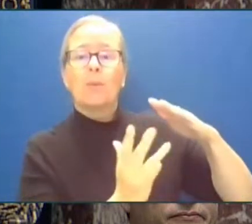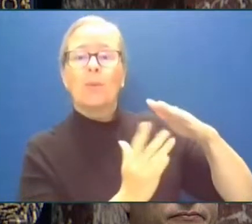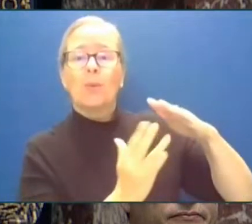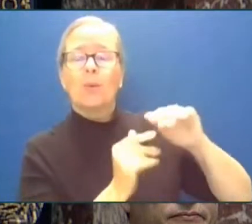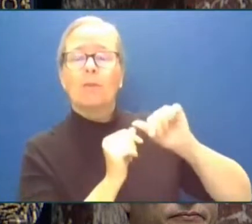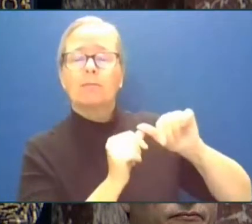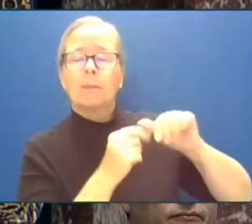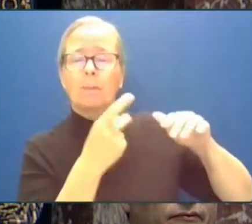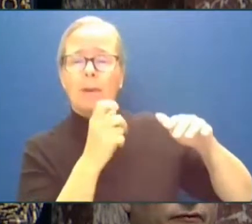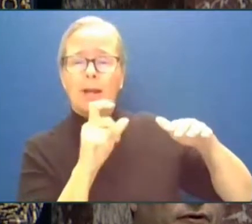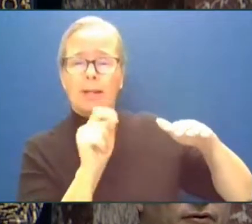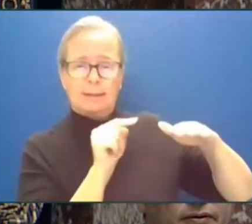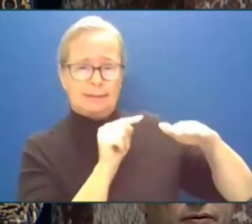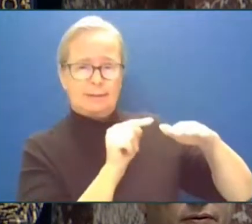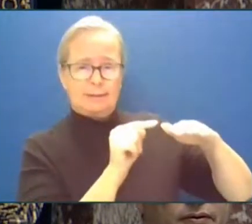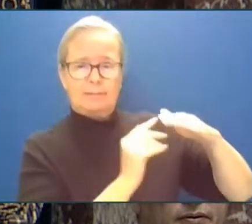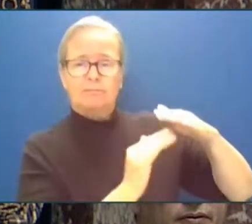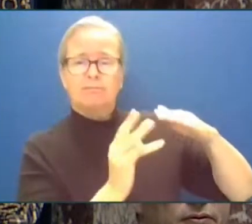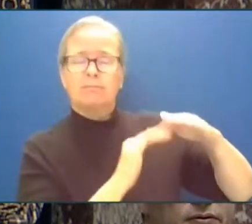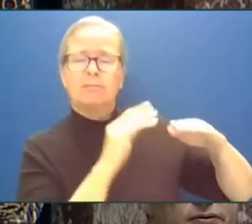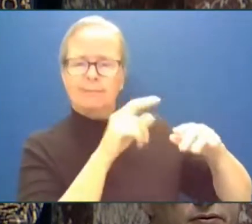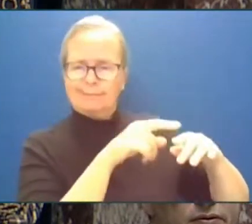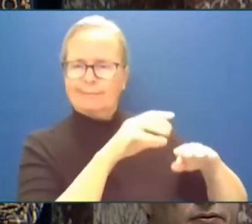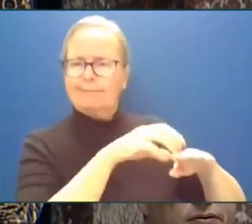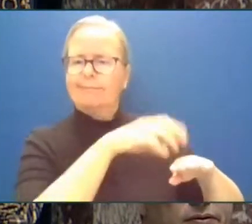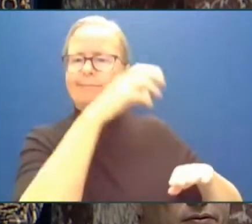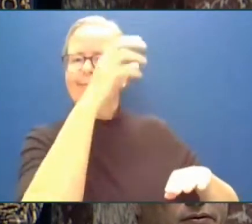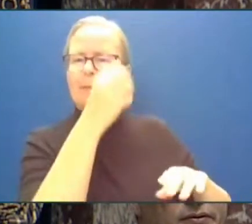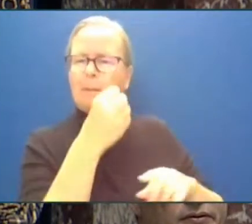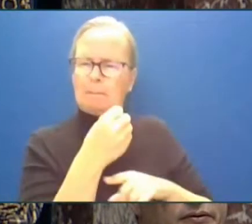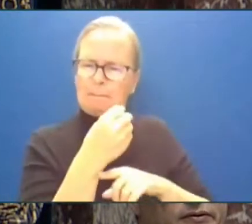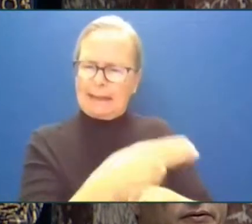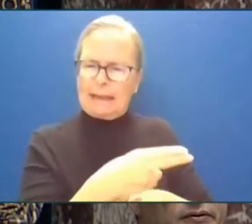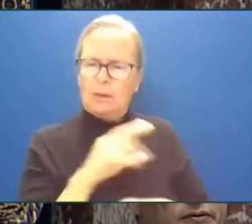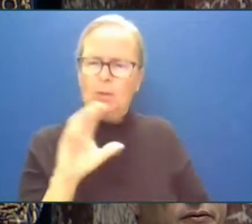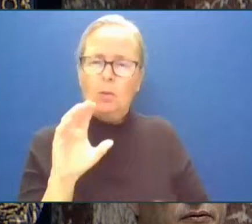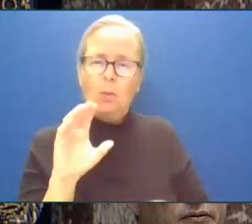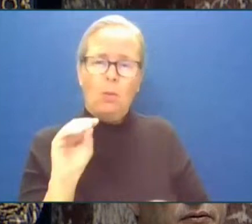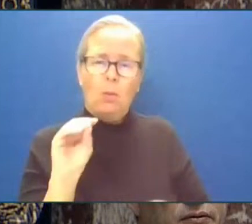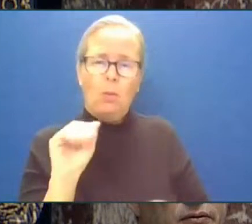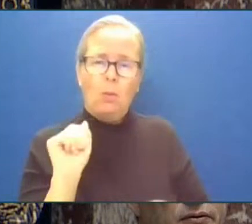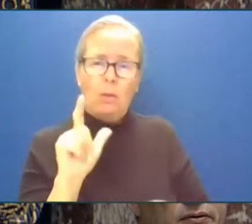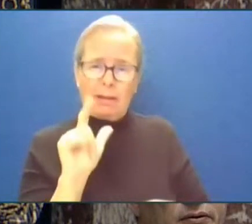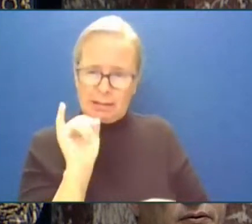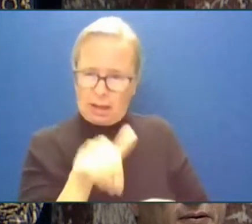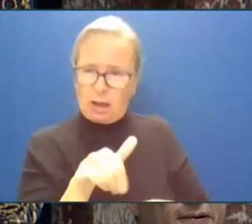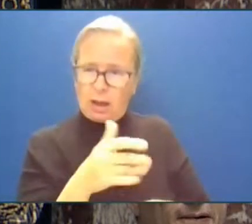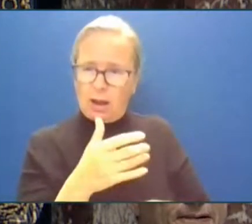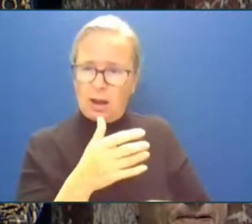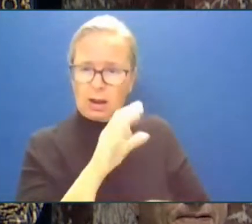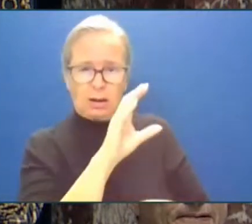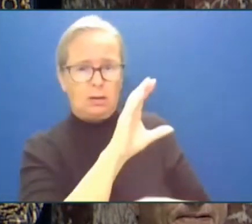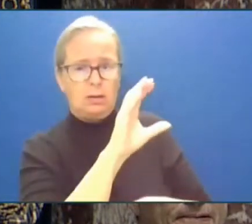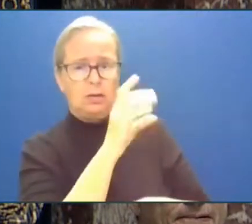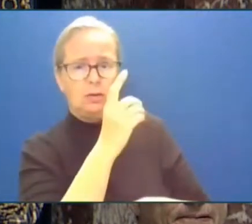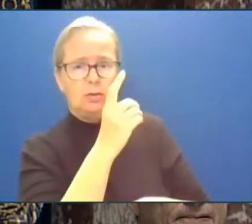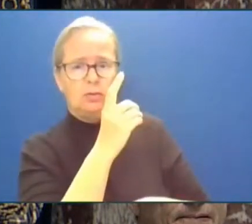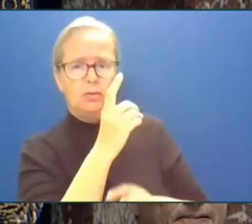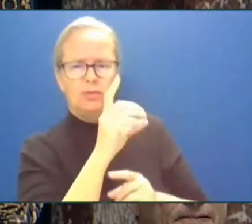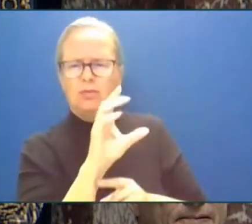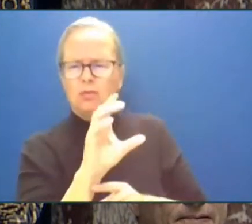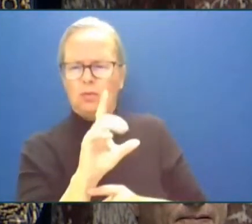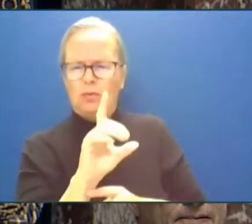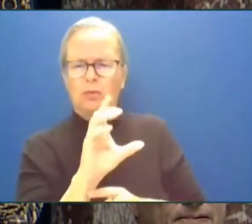coal. Drax regularly lobbies this government, is subsidized by both the UK and the